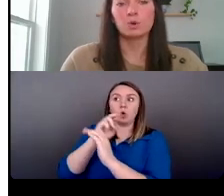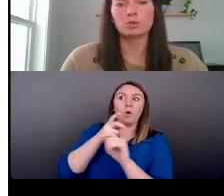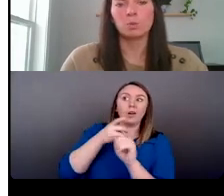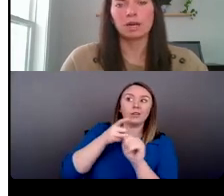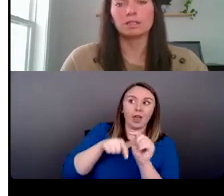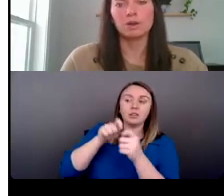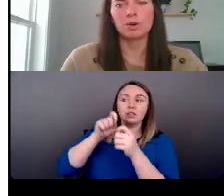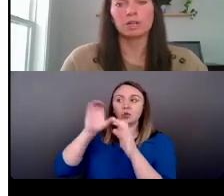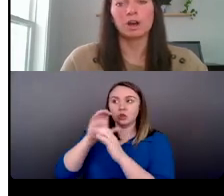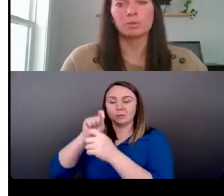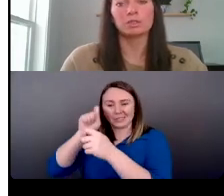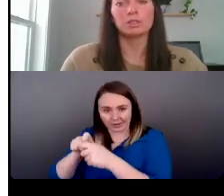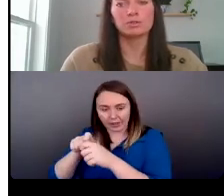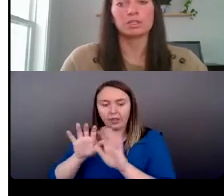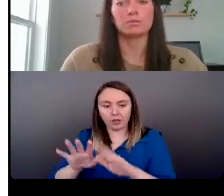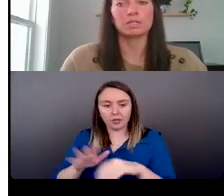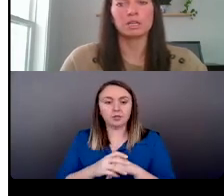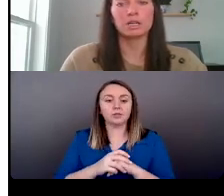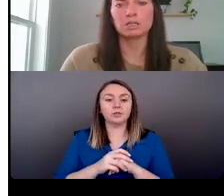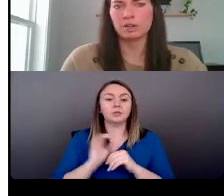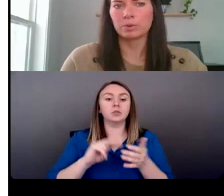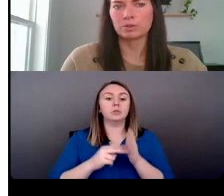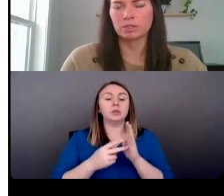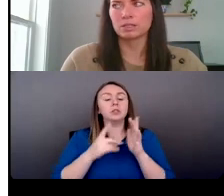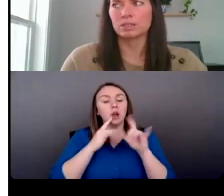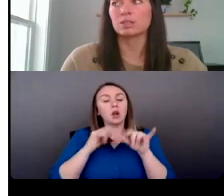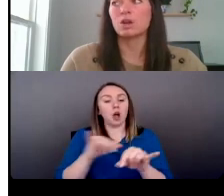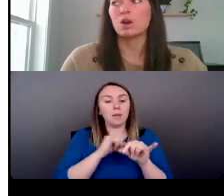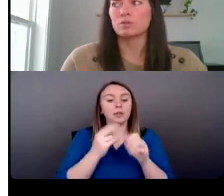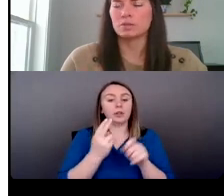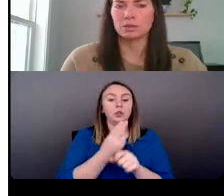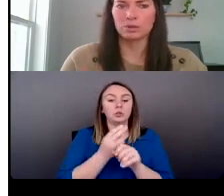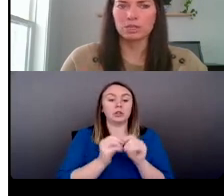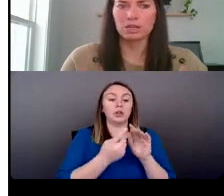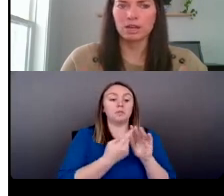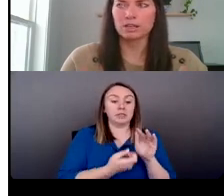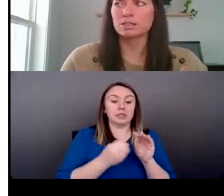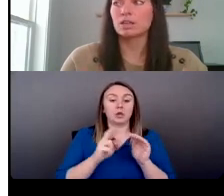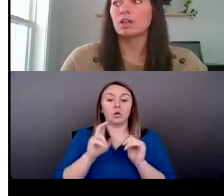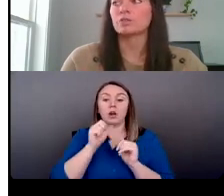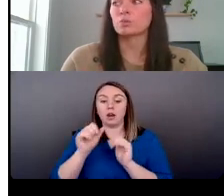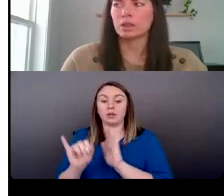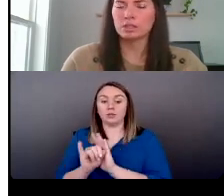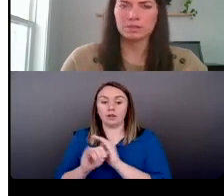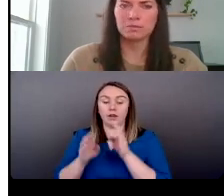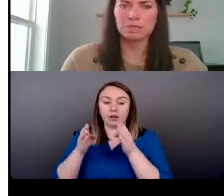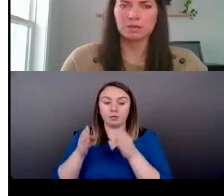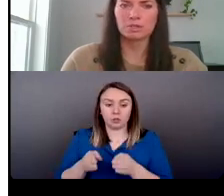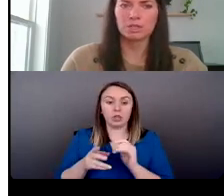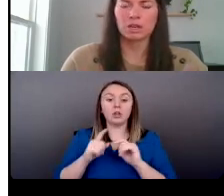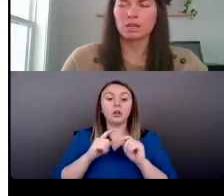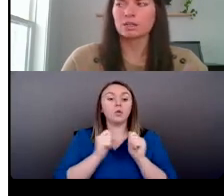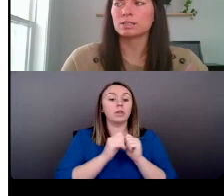indexes most widely known and commonly used in missing and identified person cases are the missing person index, the relatives of